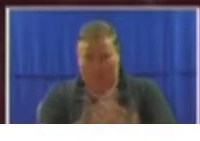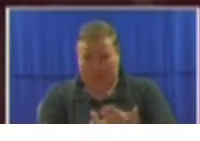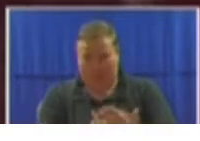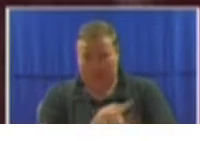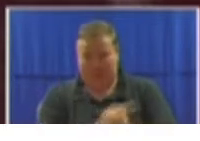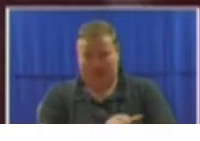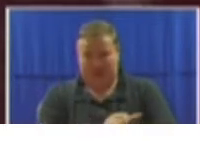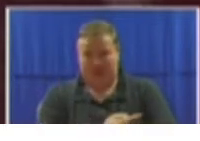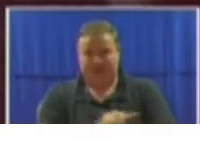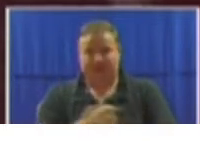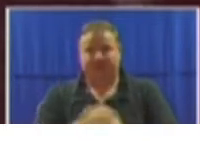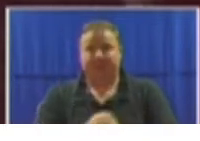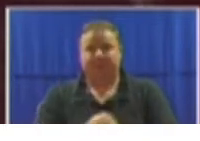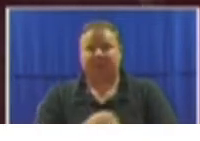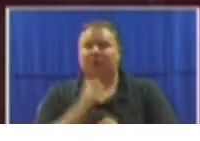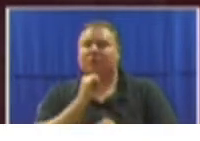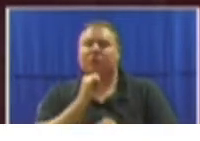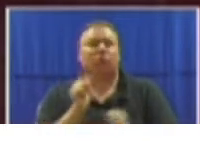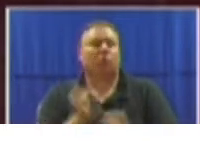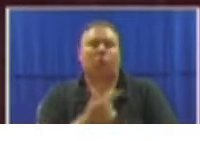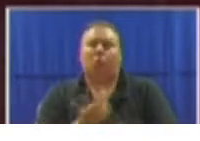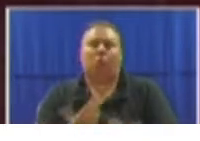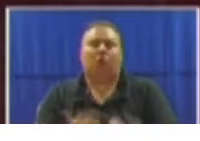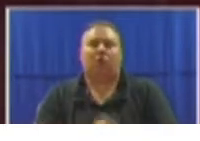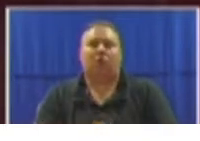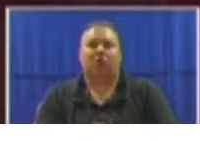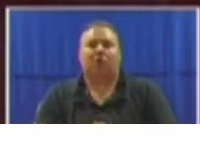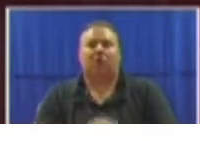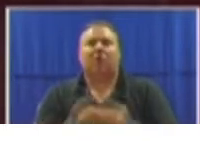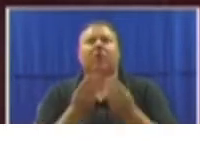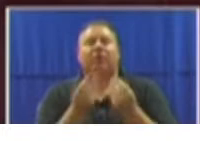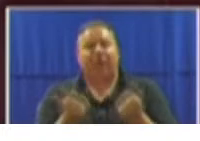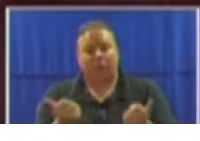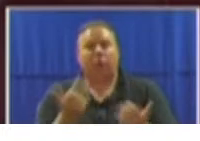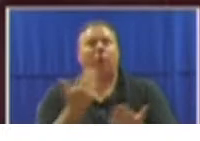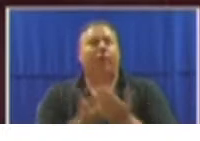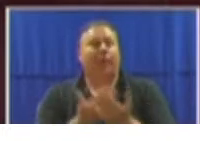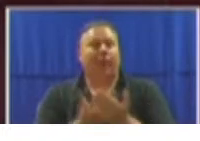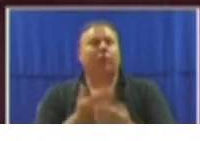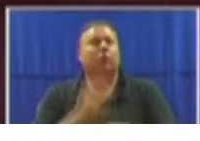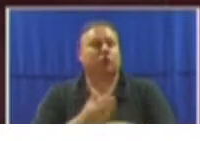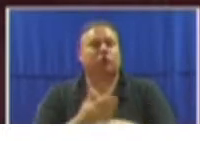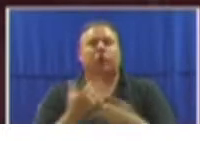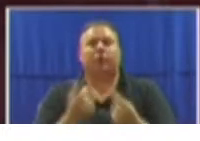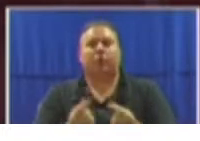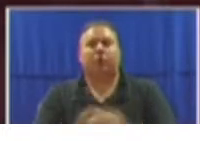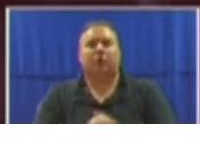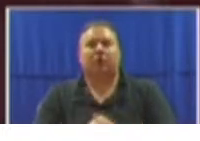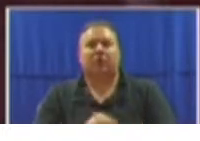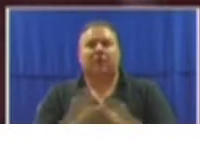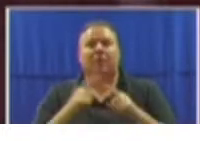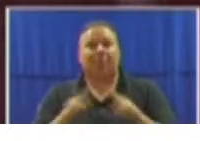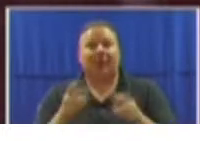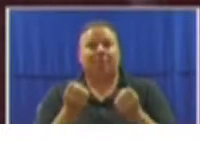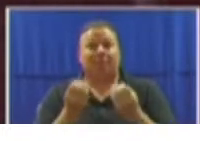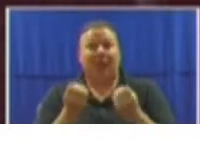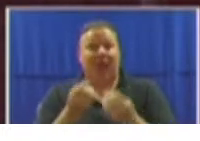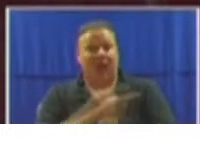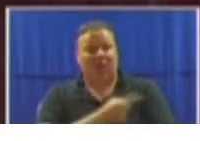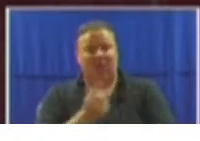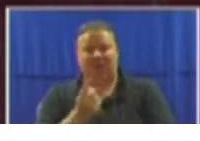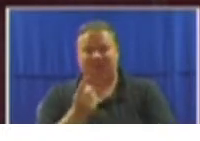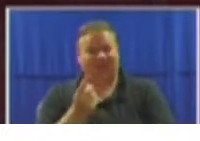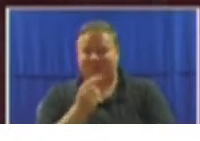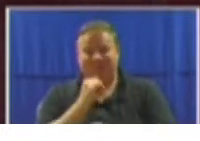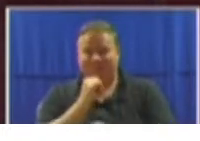answer. Not all, of course. A few are able to do their job, but very many of them are not